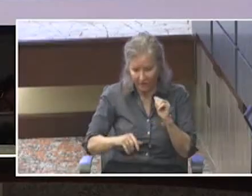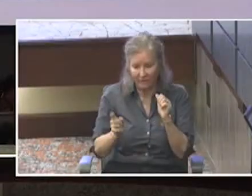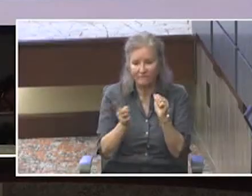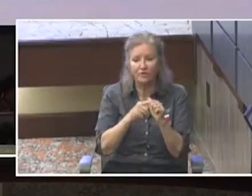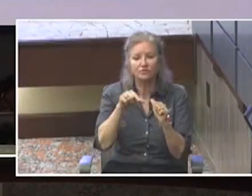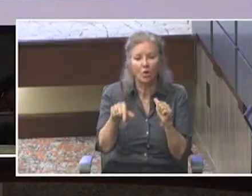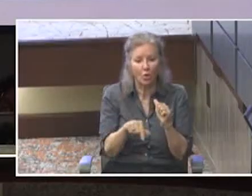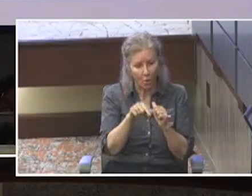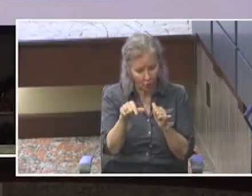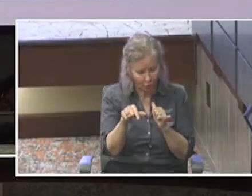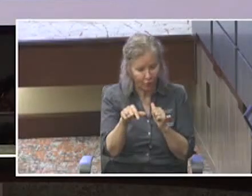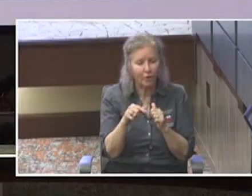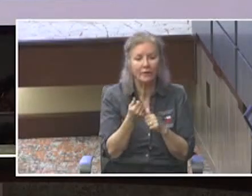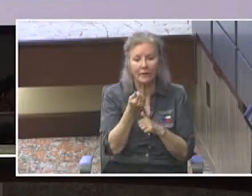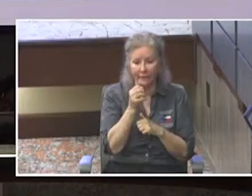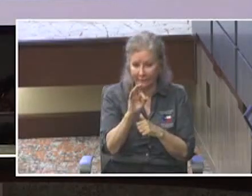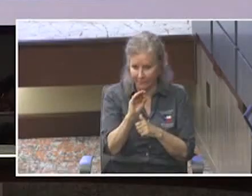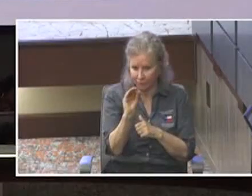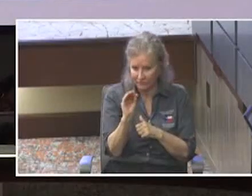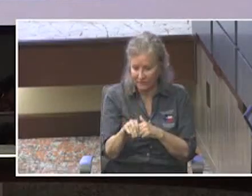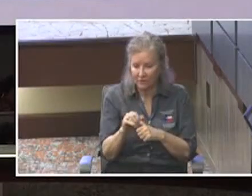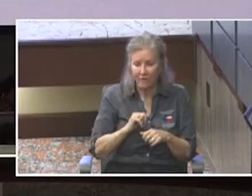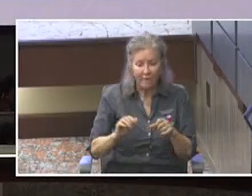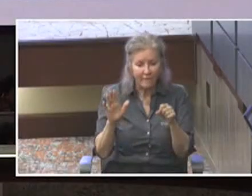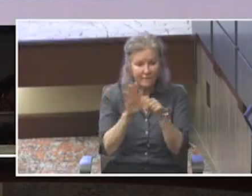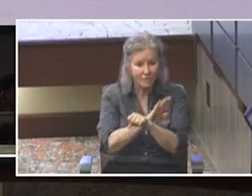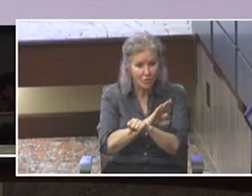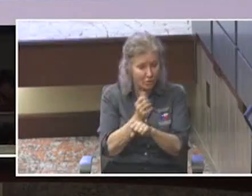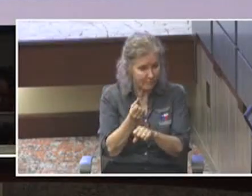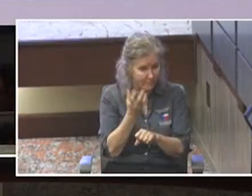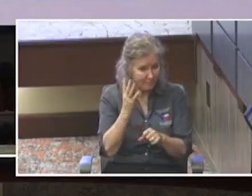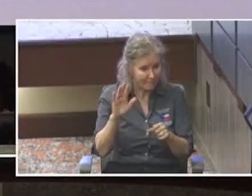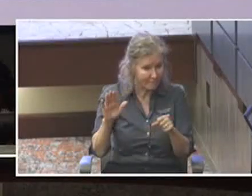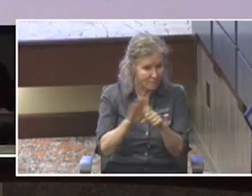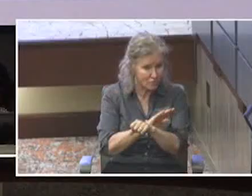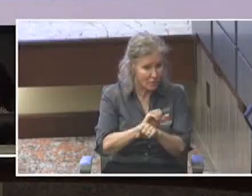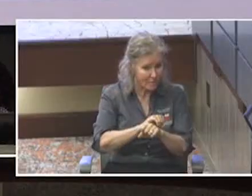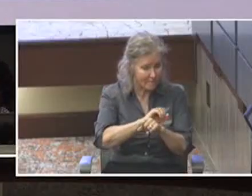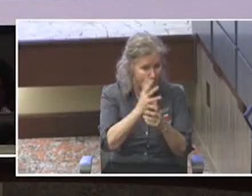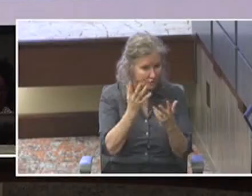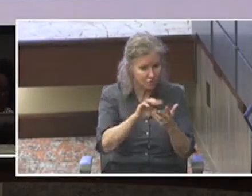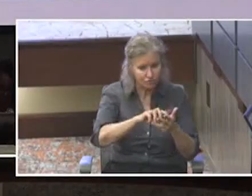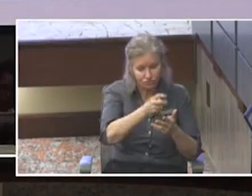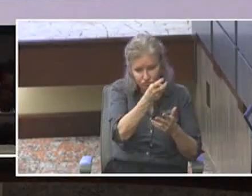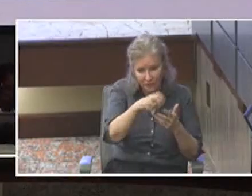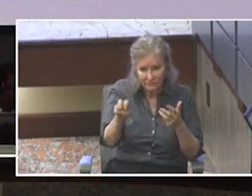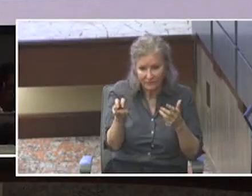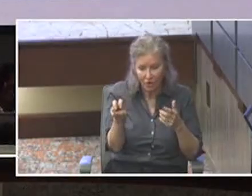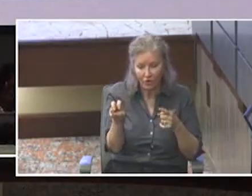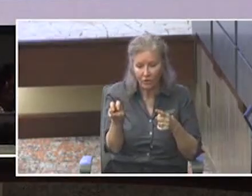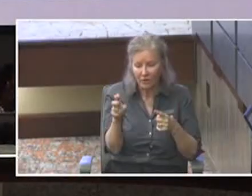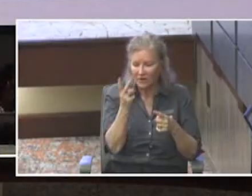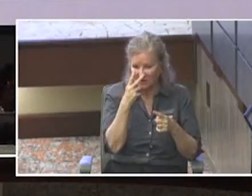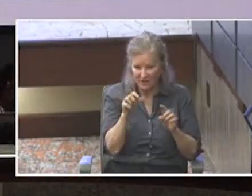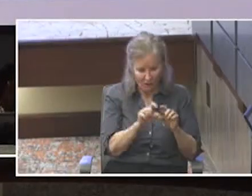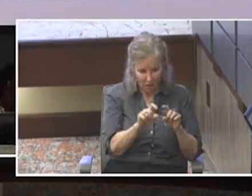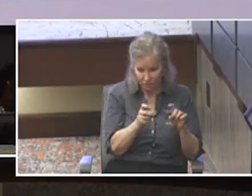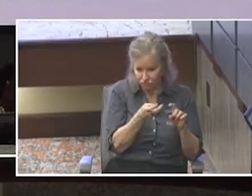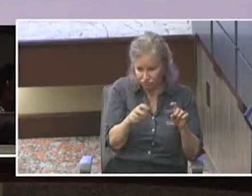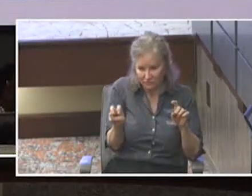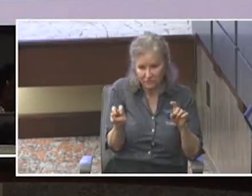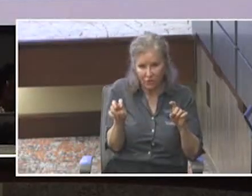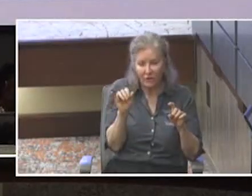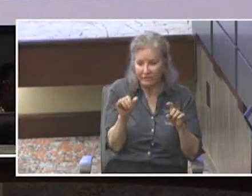at 19%. The full amount of our transfer, you can see in our transfers line, it's a